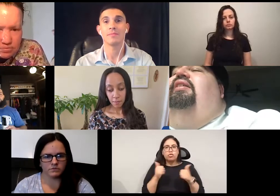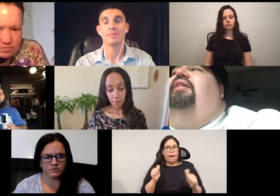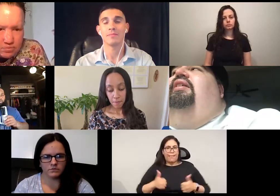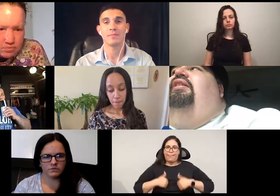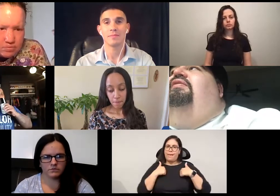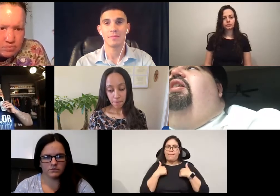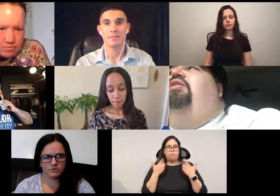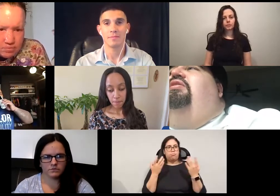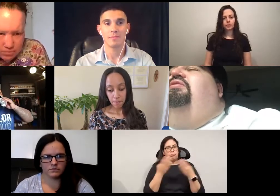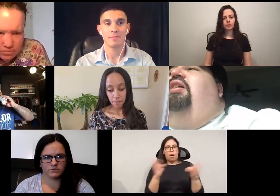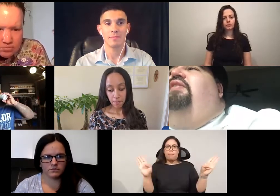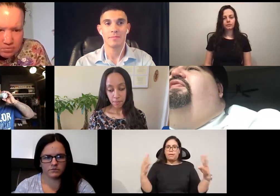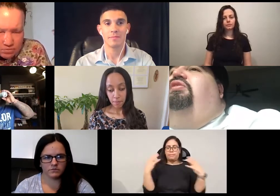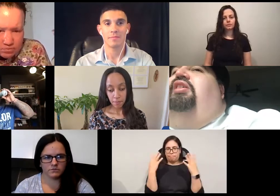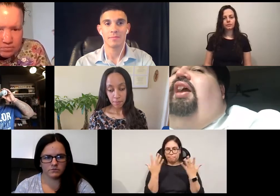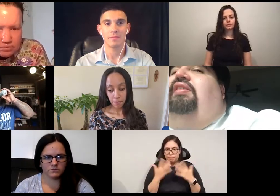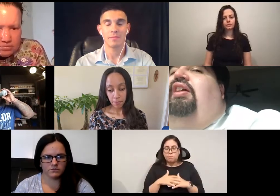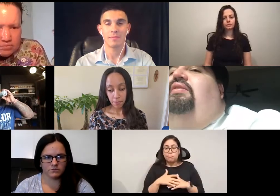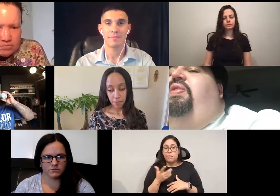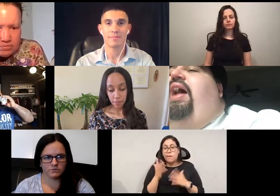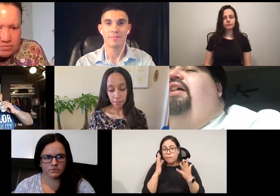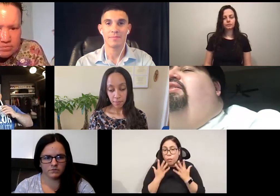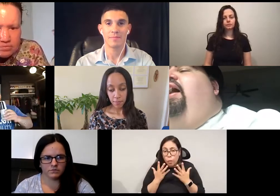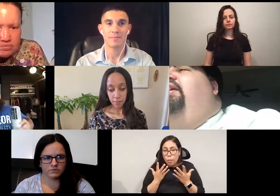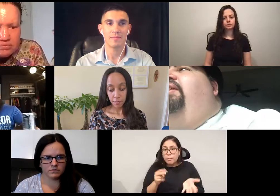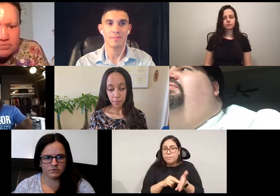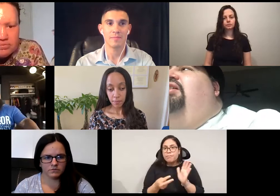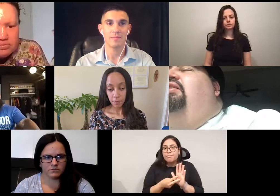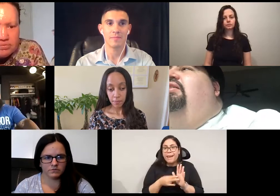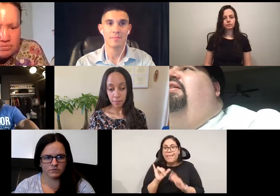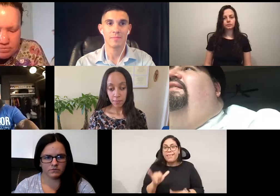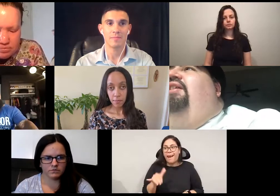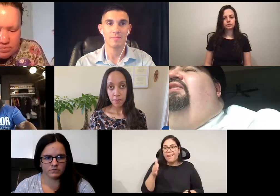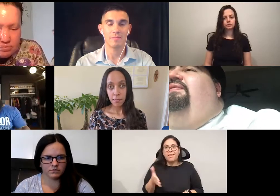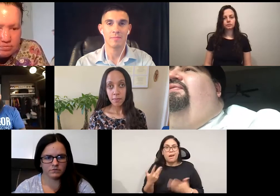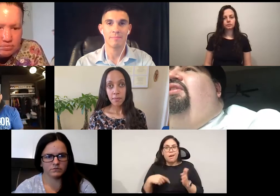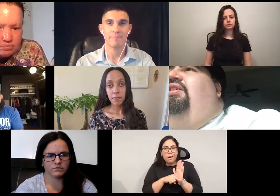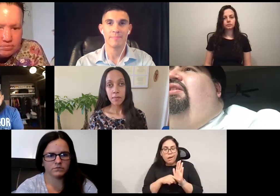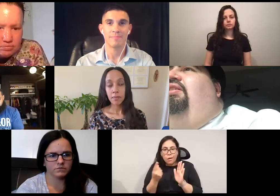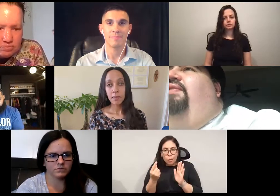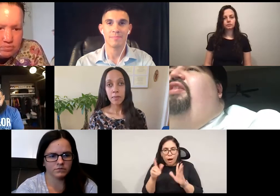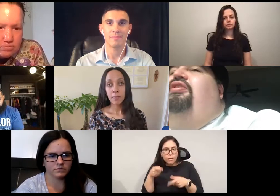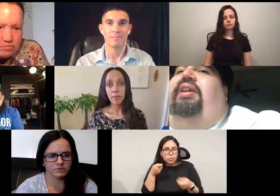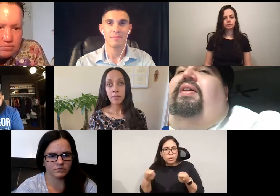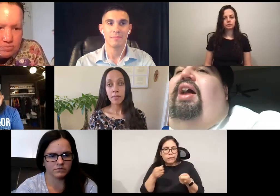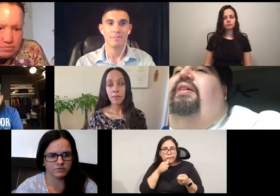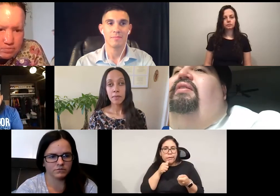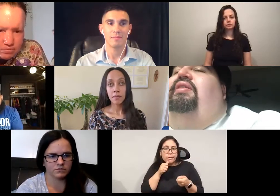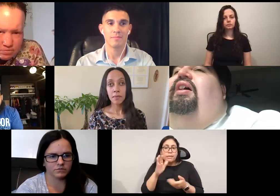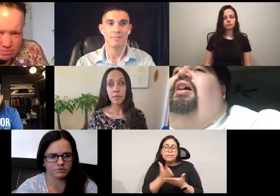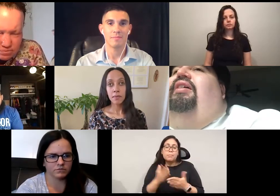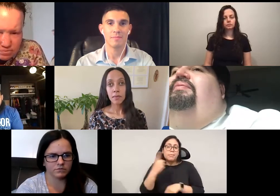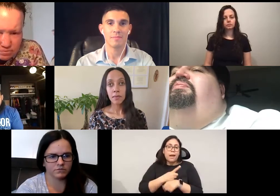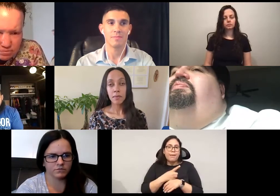publicly, we do unfortunately get to deal with that side of it, where, you know, some days are better than